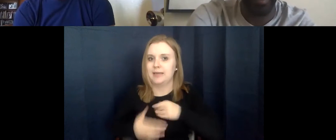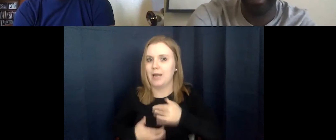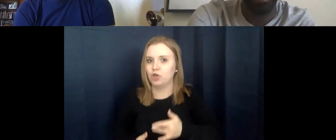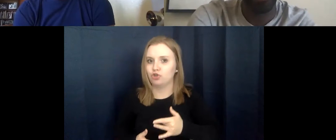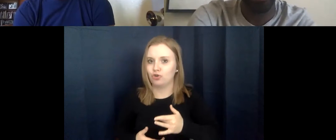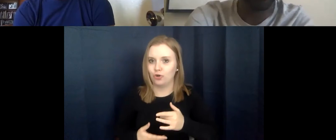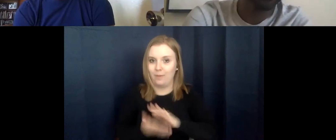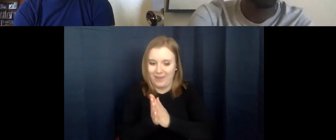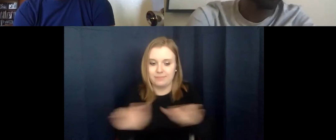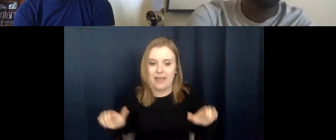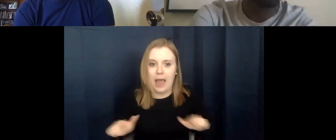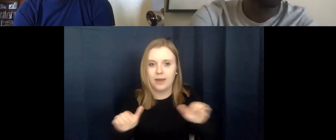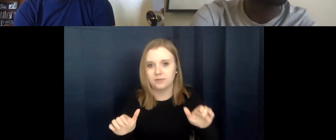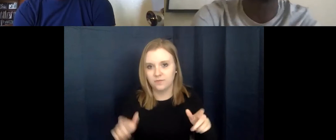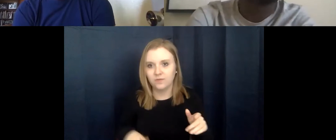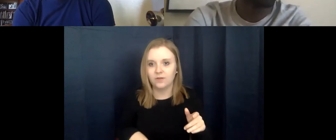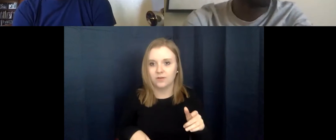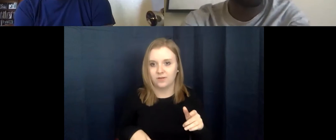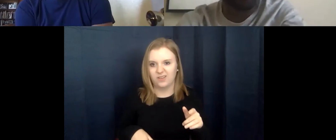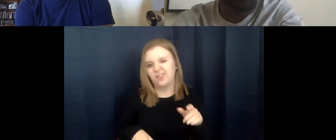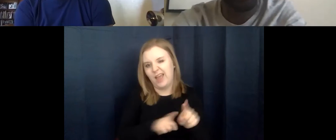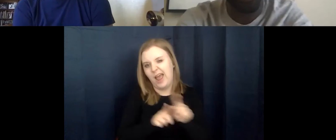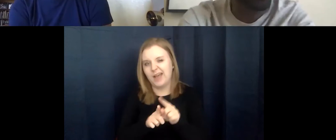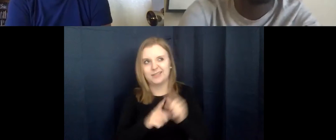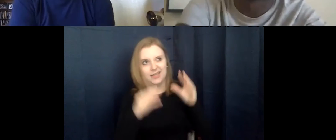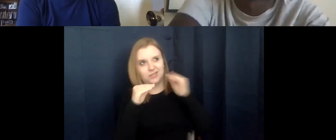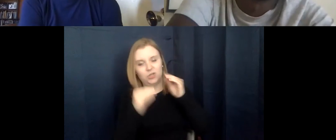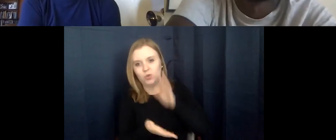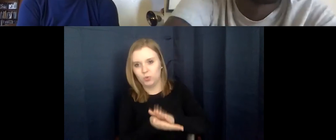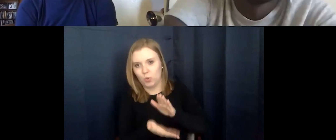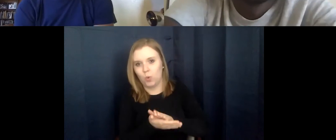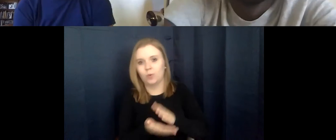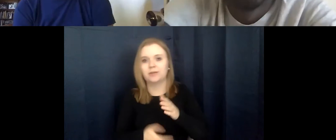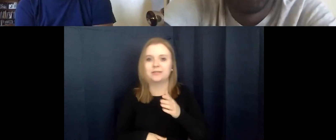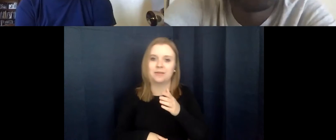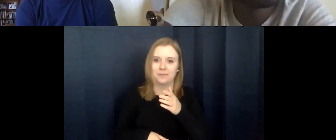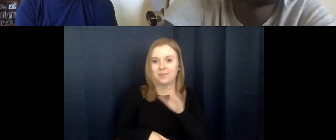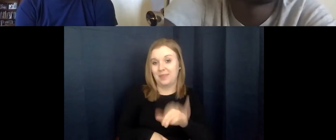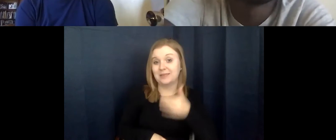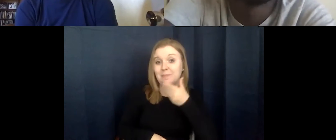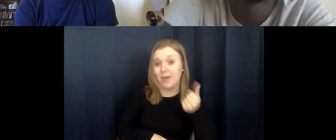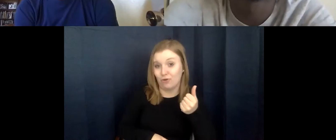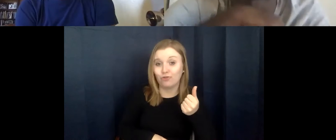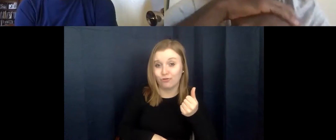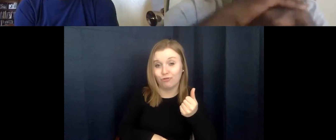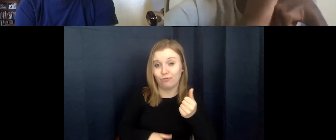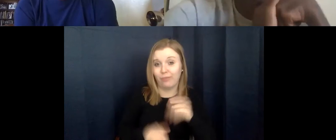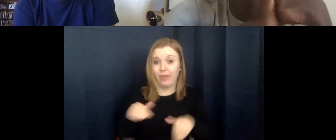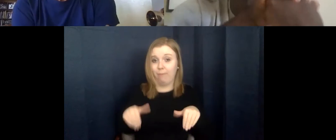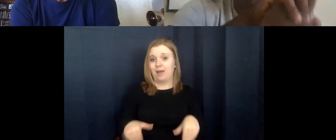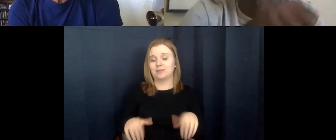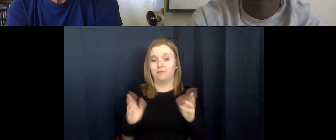which is always, as they teach you in school, is always better than passive. Yeah. That's interesting. You know,